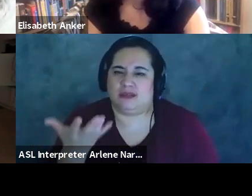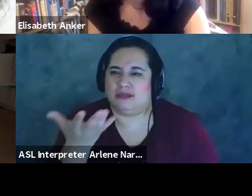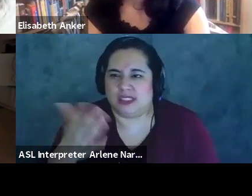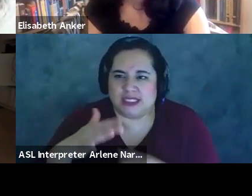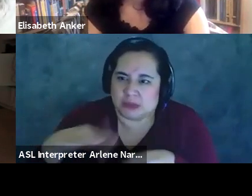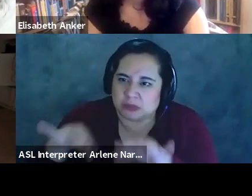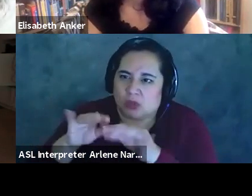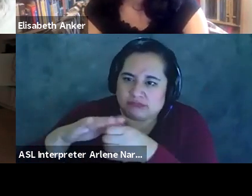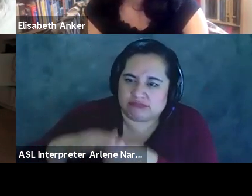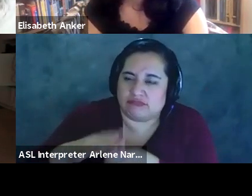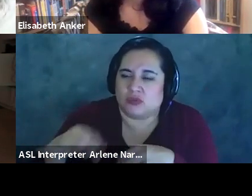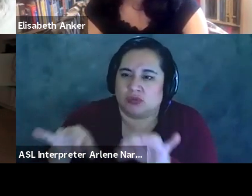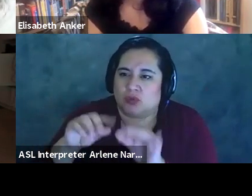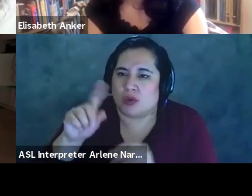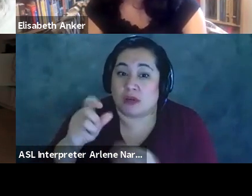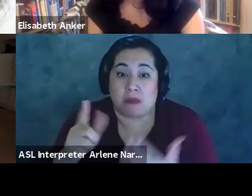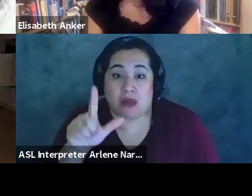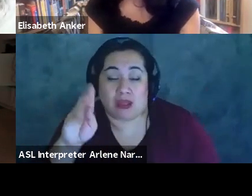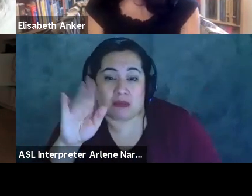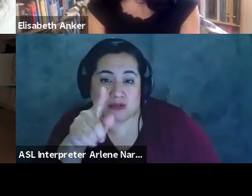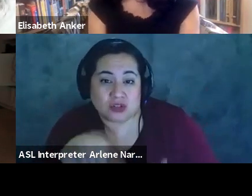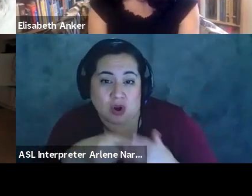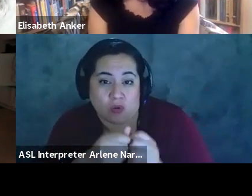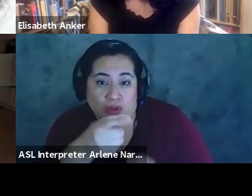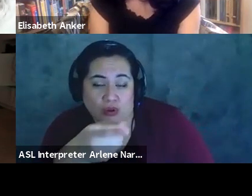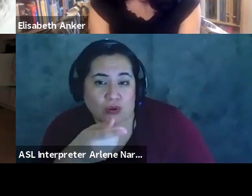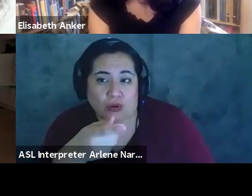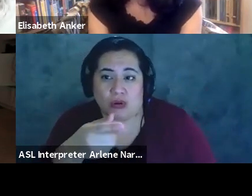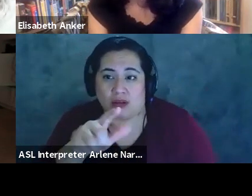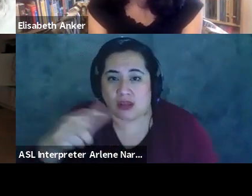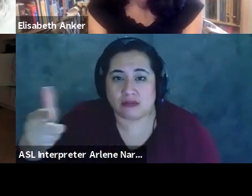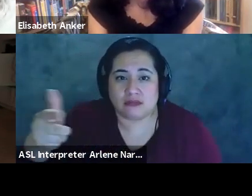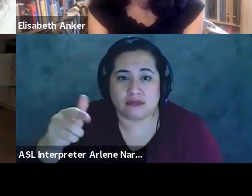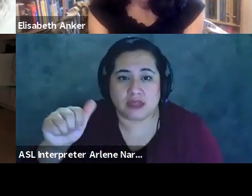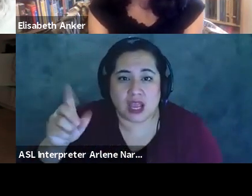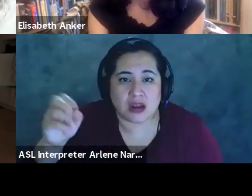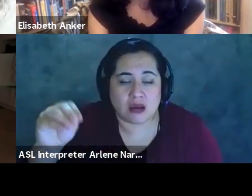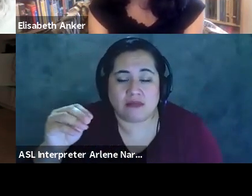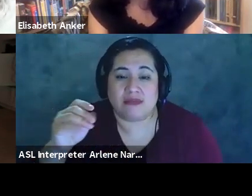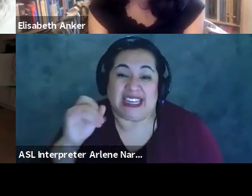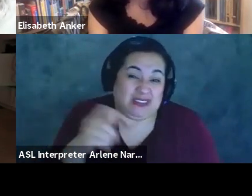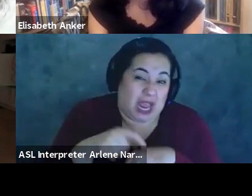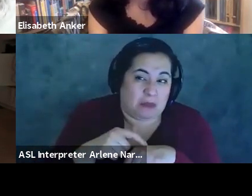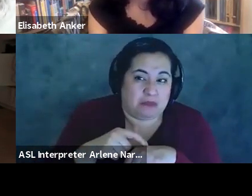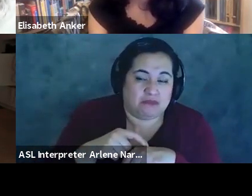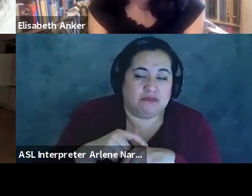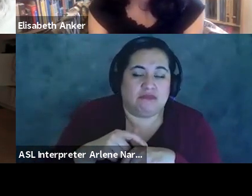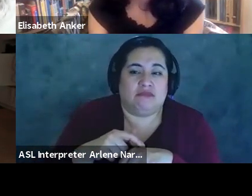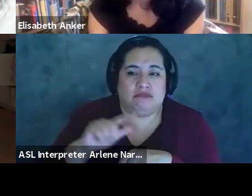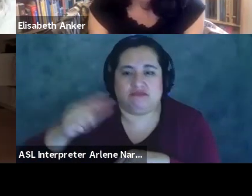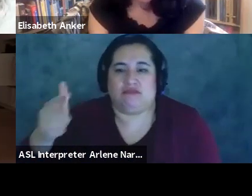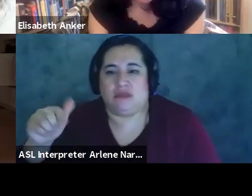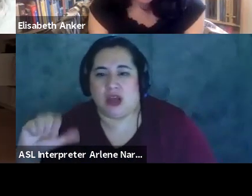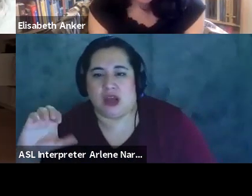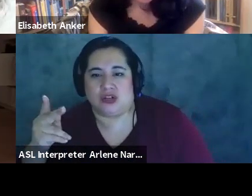So maybe Libby, we can start with you and Adom, and if there's time, we'll go to Achille and